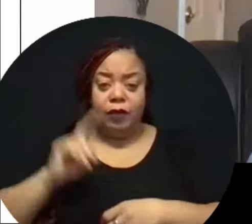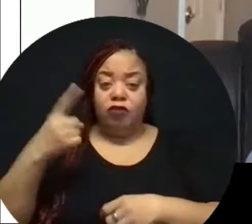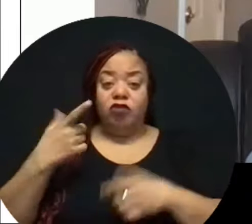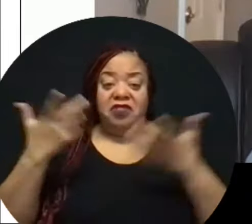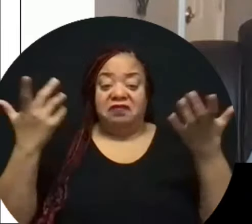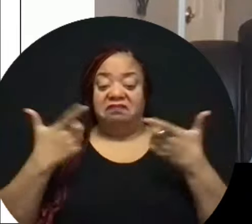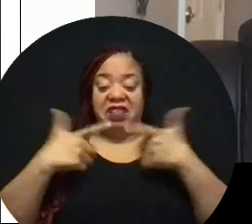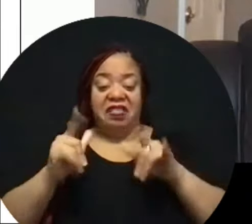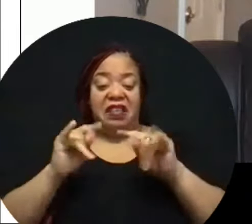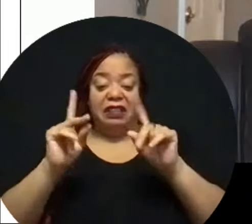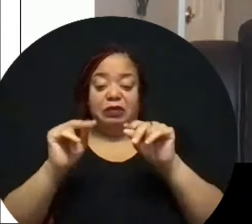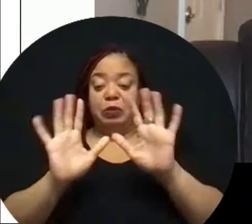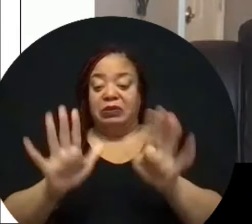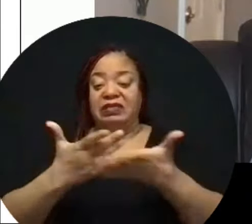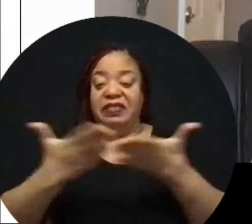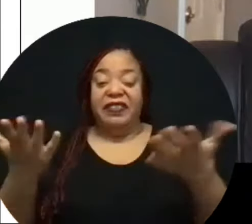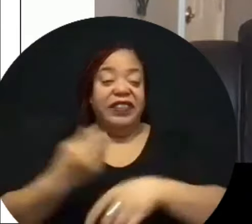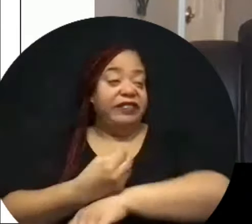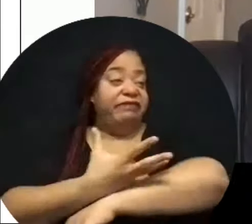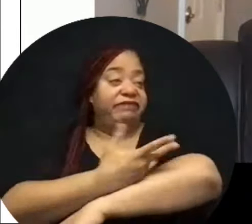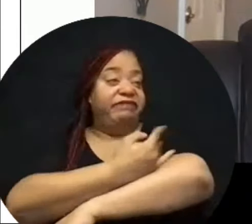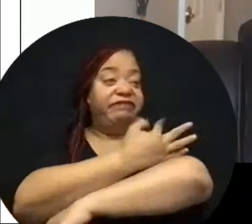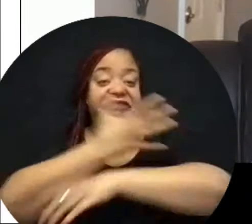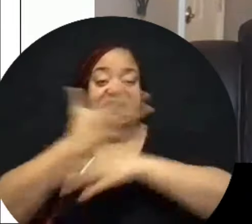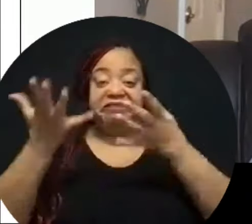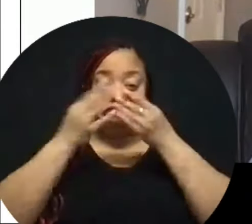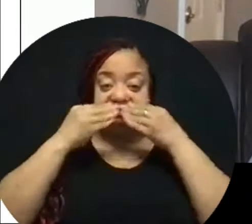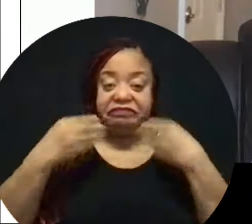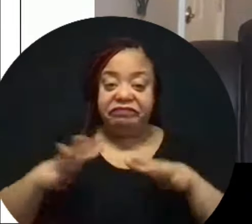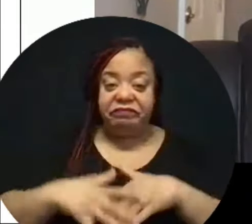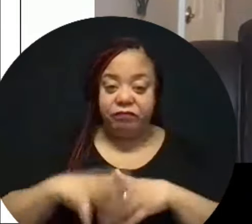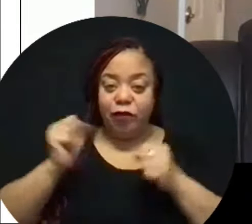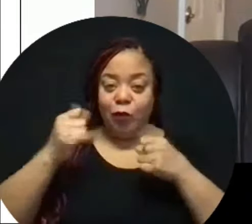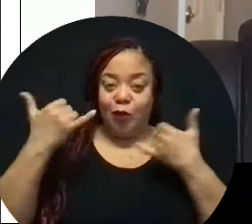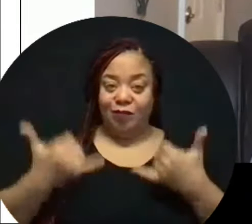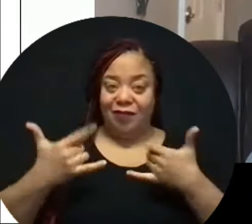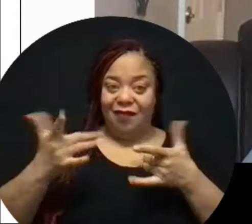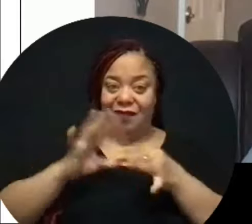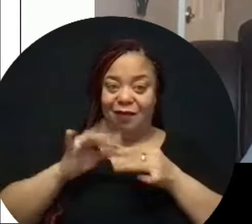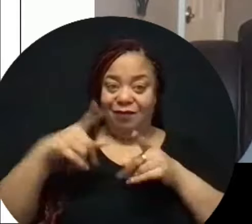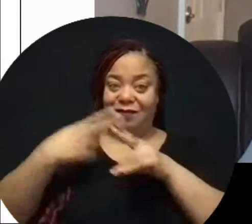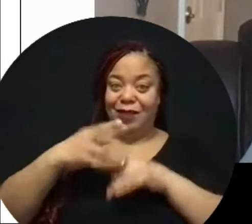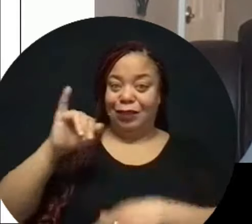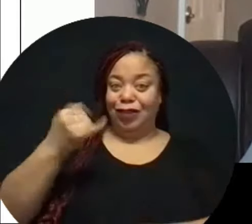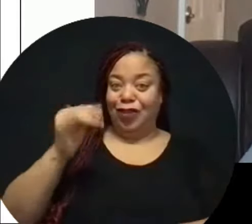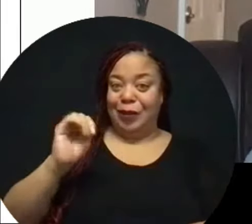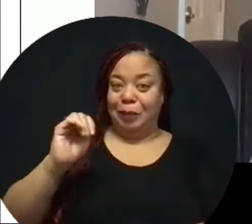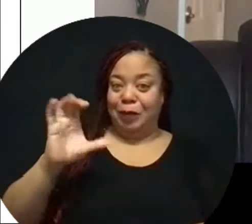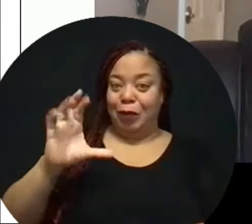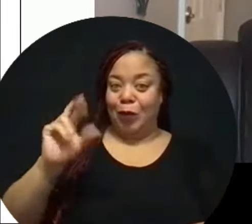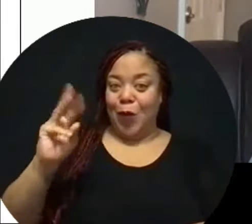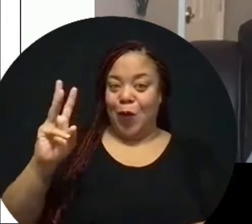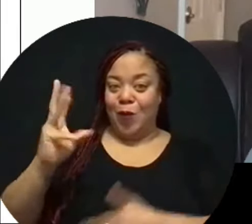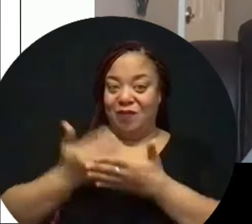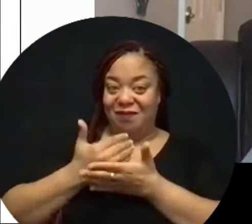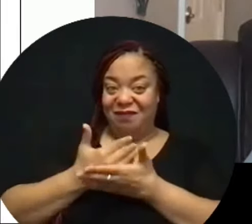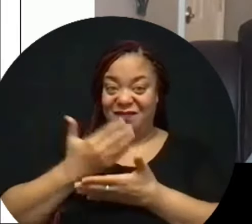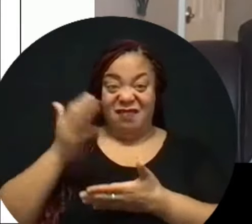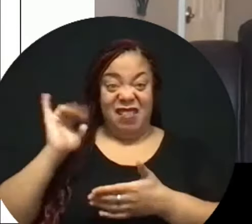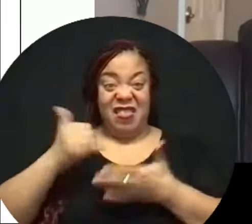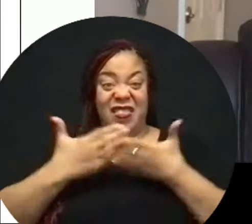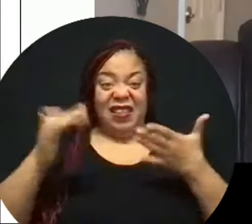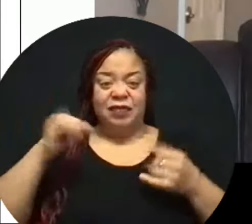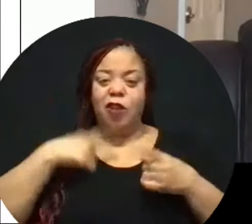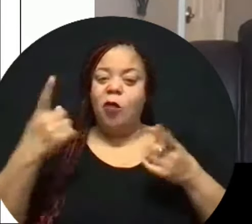out, right? And then one of the things we are quickly banished to by having a record and having felonies is to live in environments that are completely